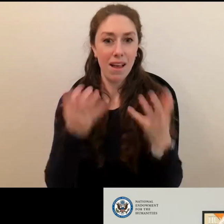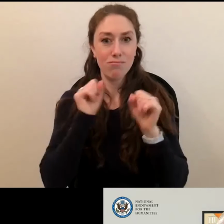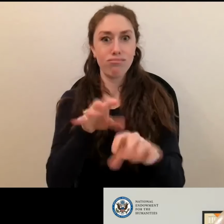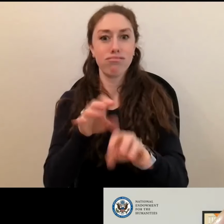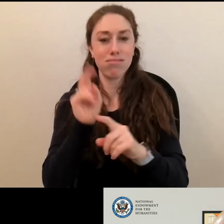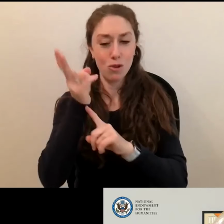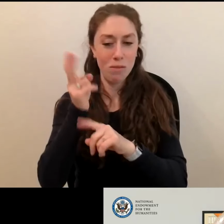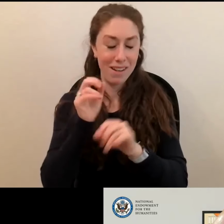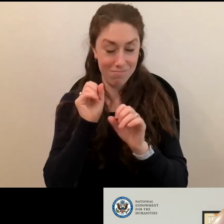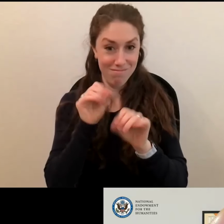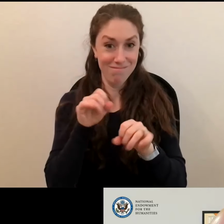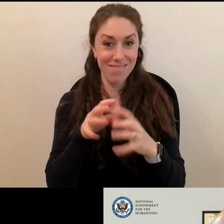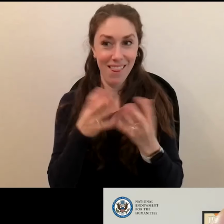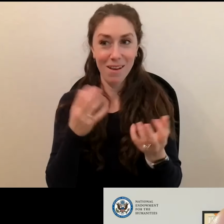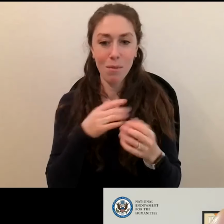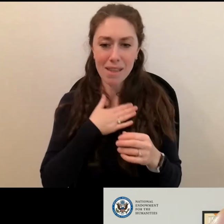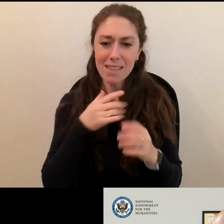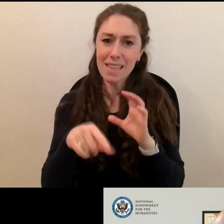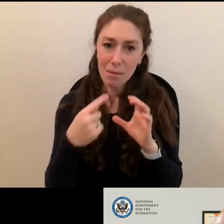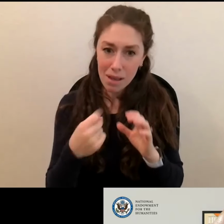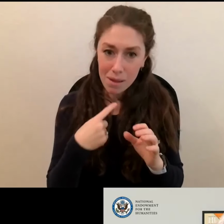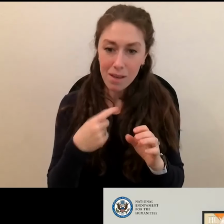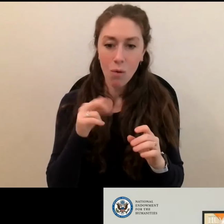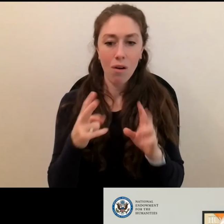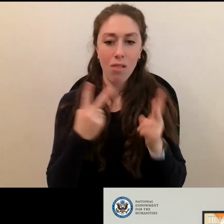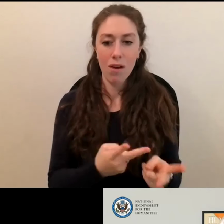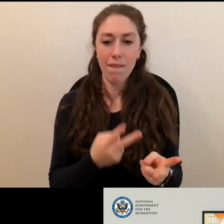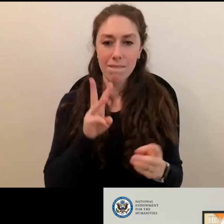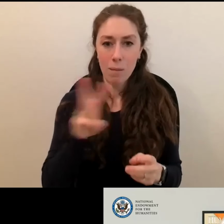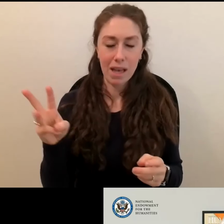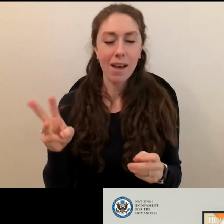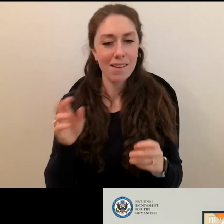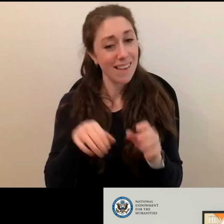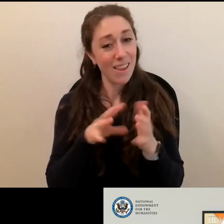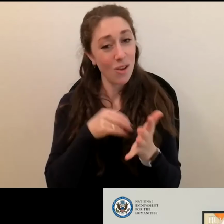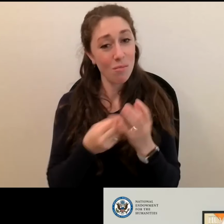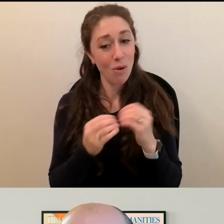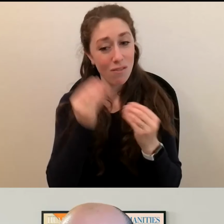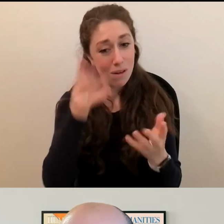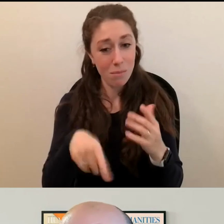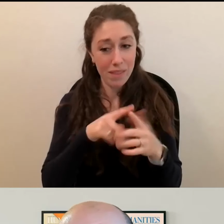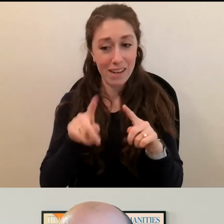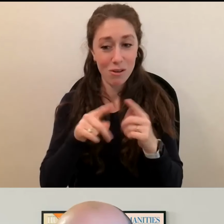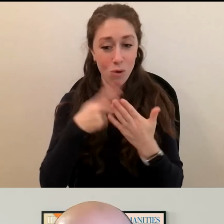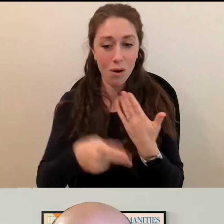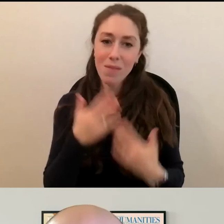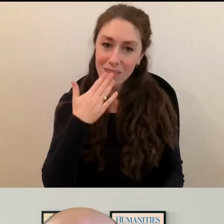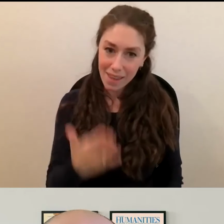2 minutes, but please email me or visit our website and you can find out more information about all those programs. So thank